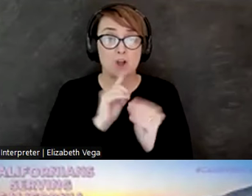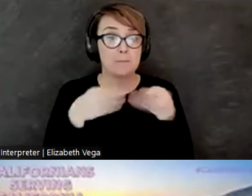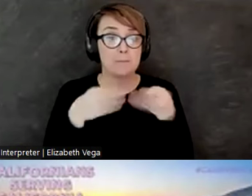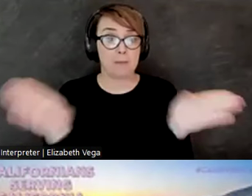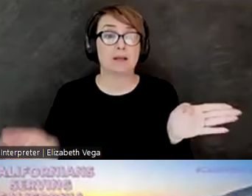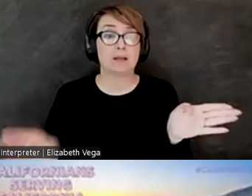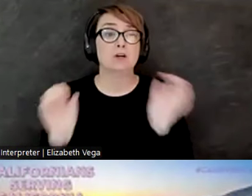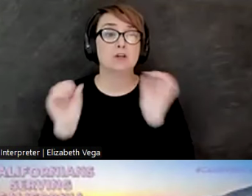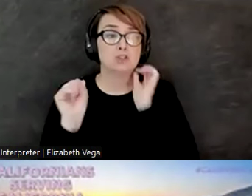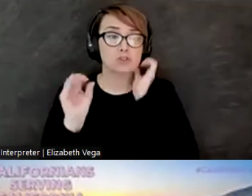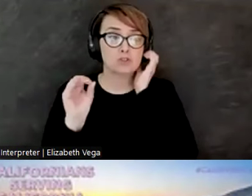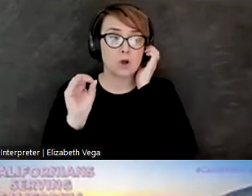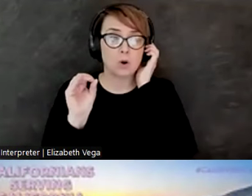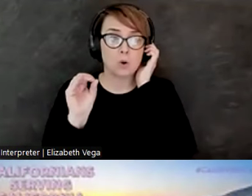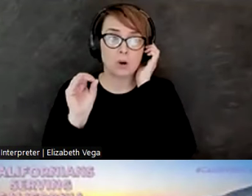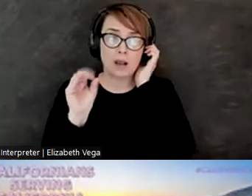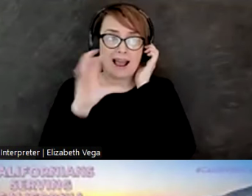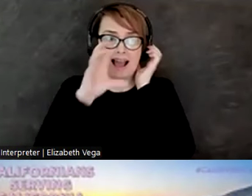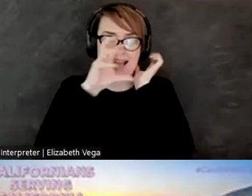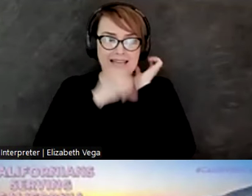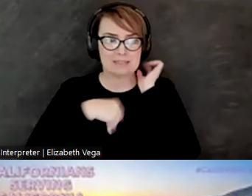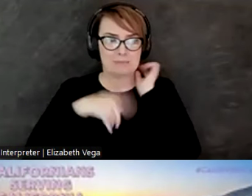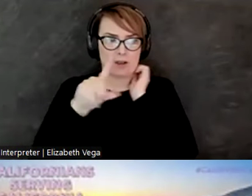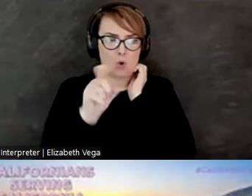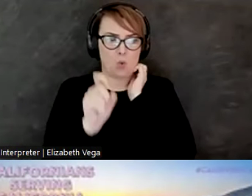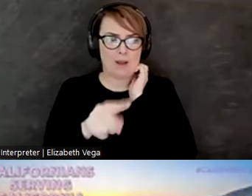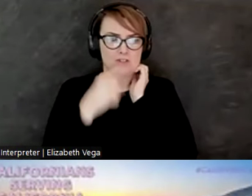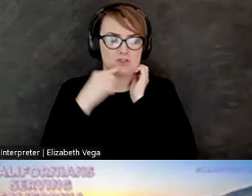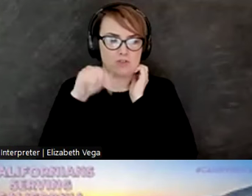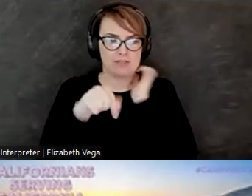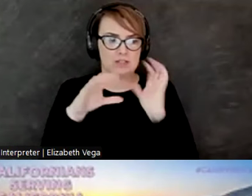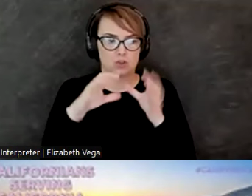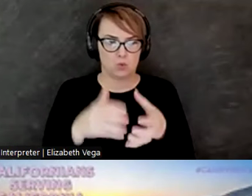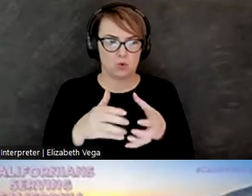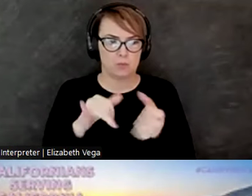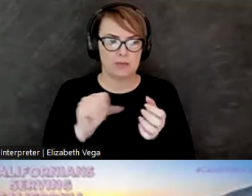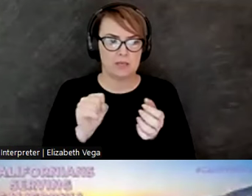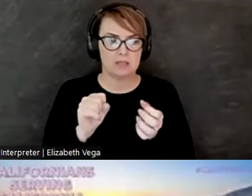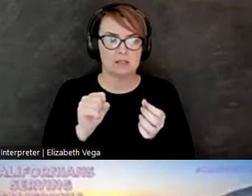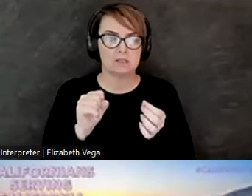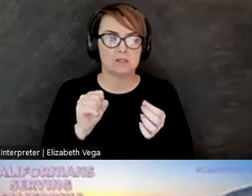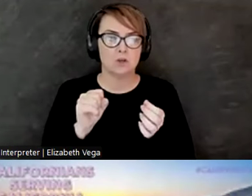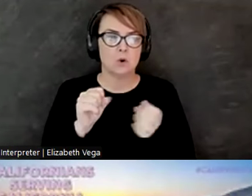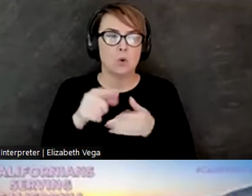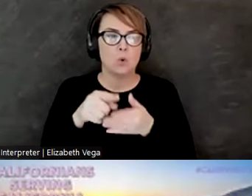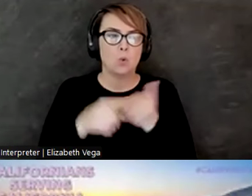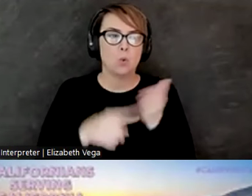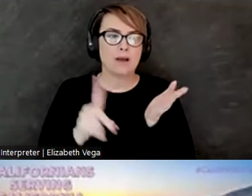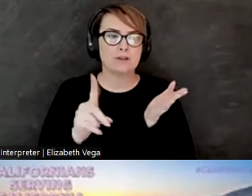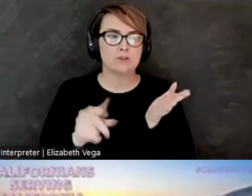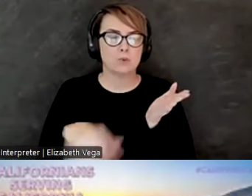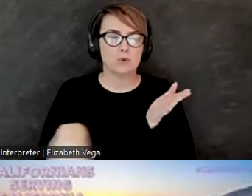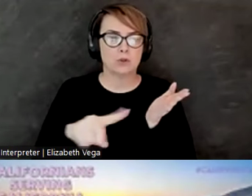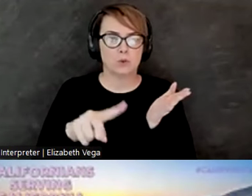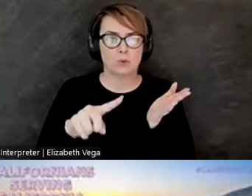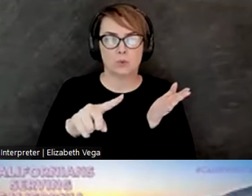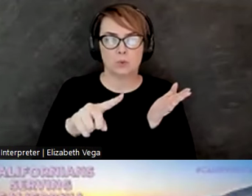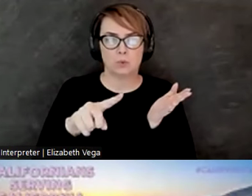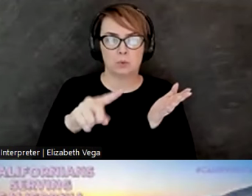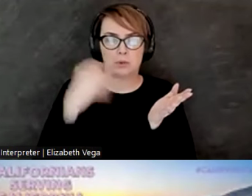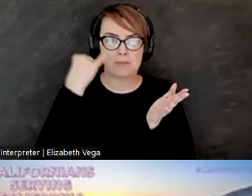I guess my question to this group would be, what what do you foresee as